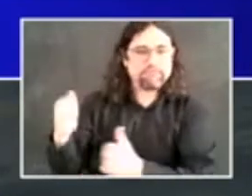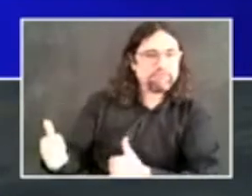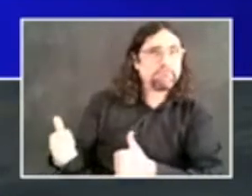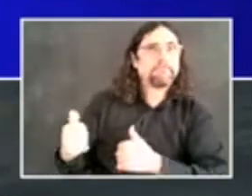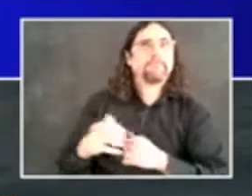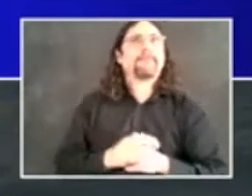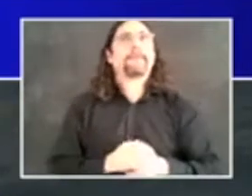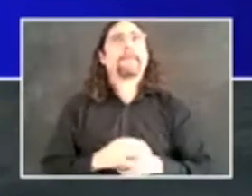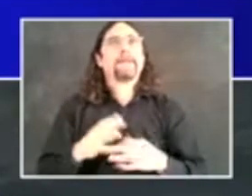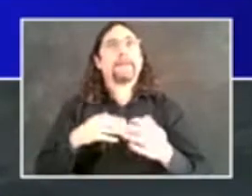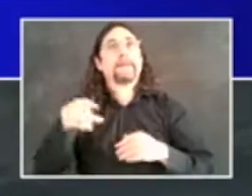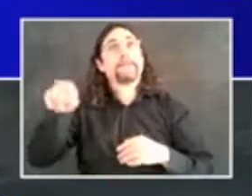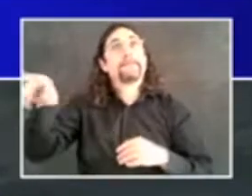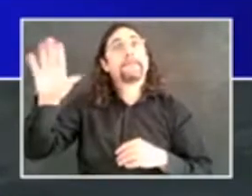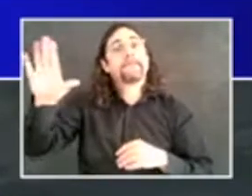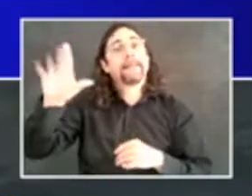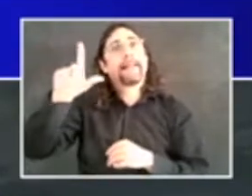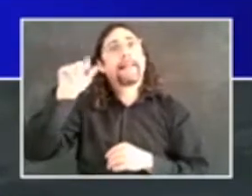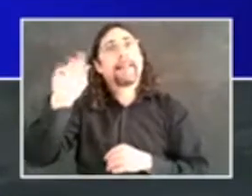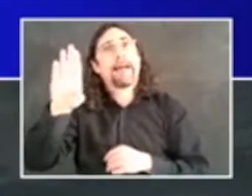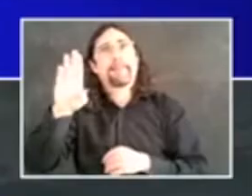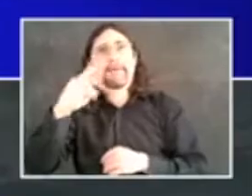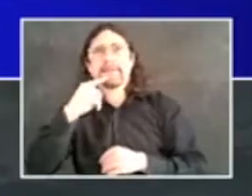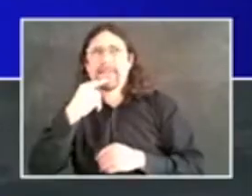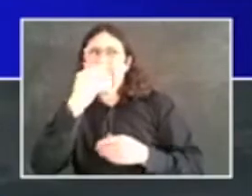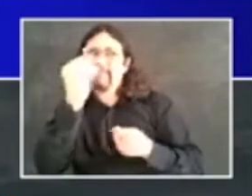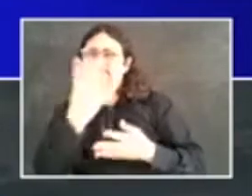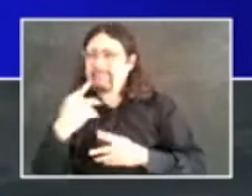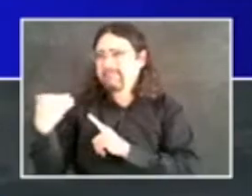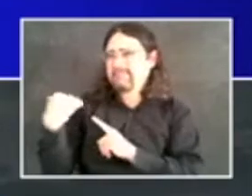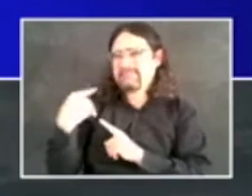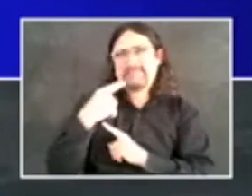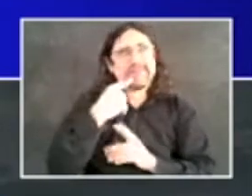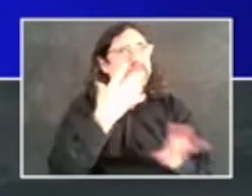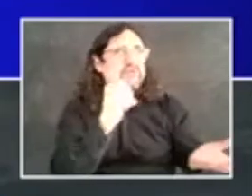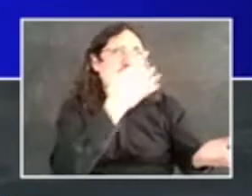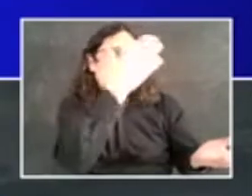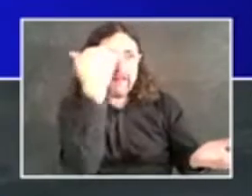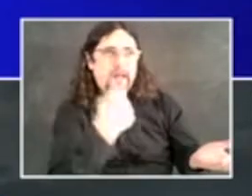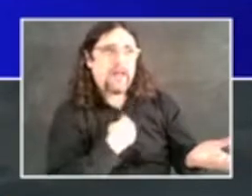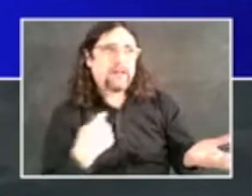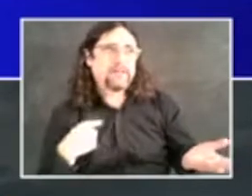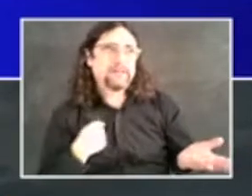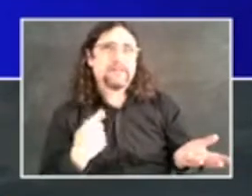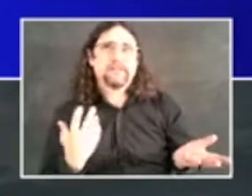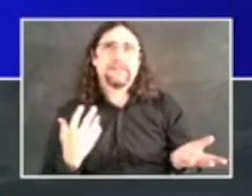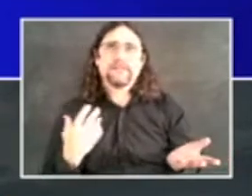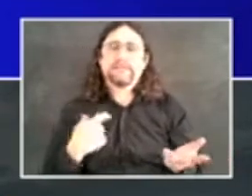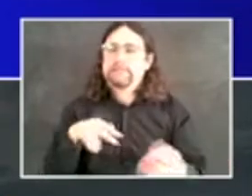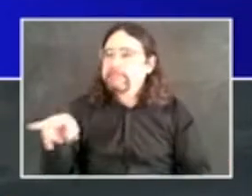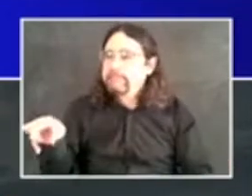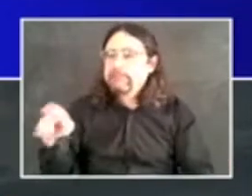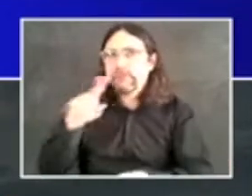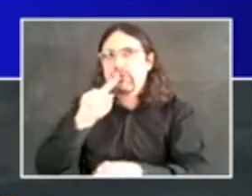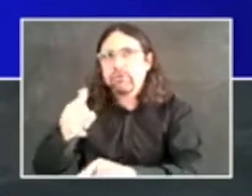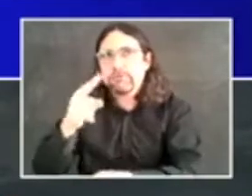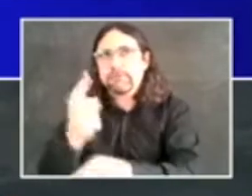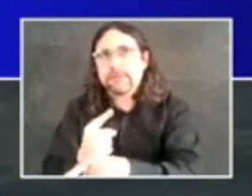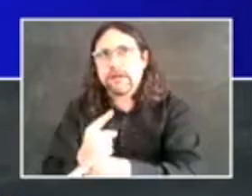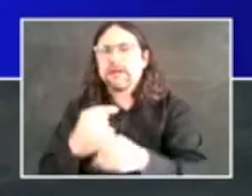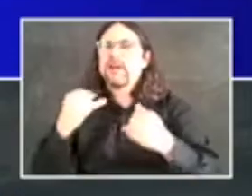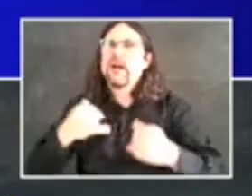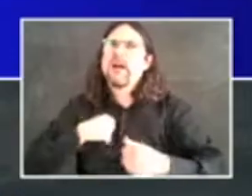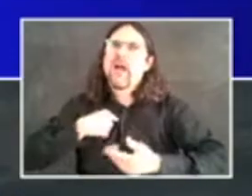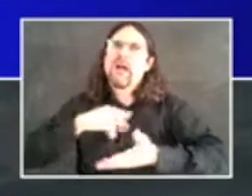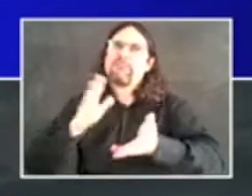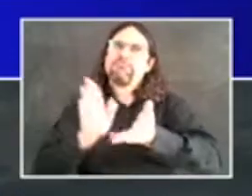So to all the lab workers, first of all, in all the 56 hospitals of New York City that have been a part of this fight, all the lab workers